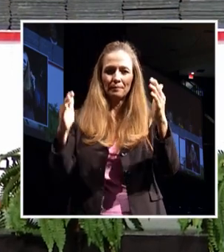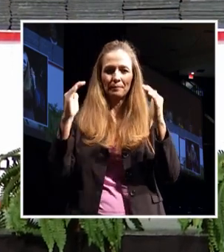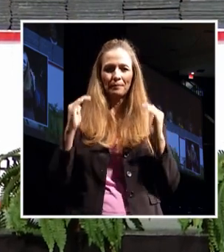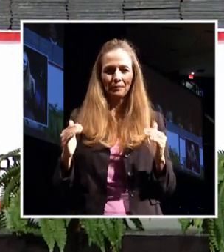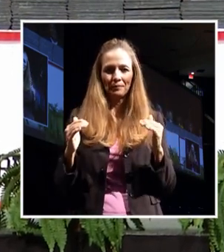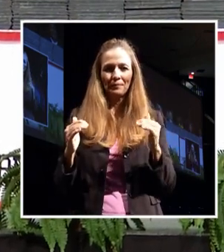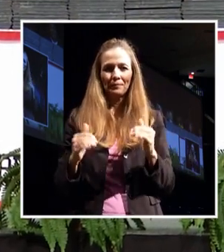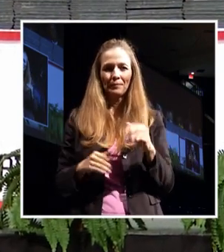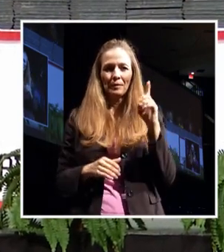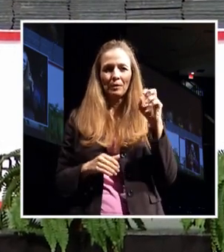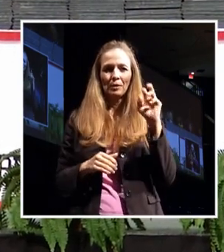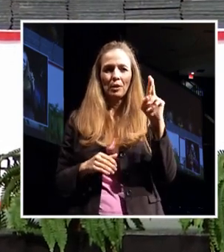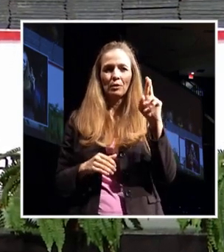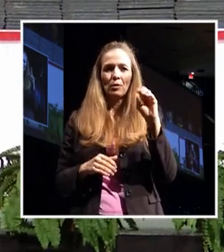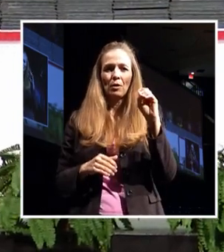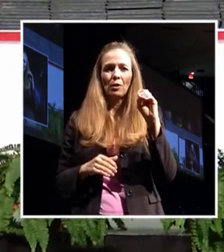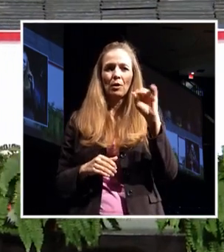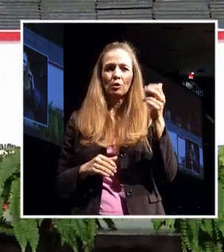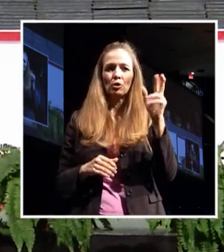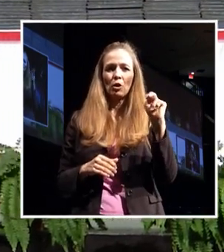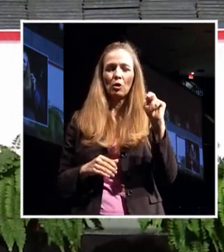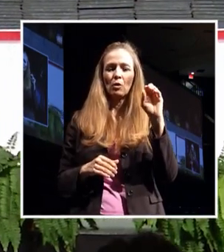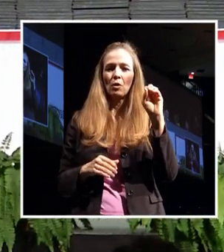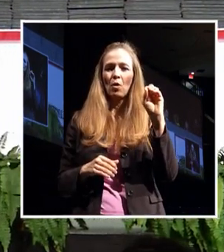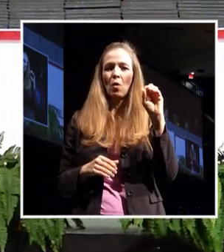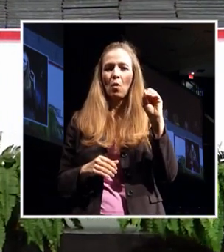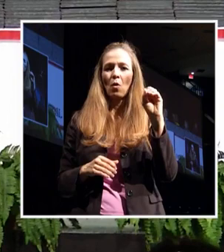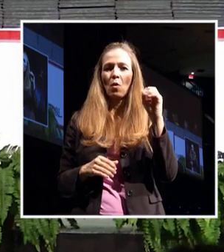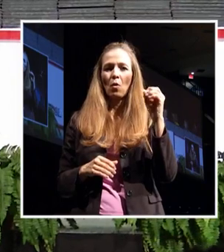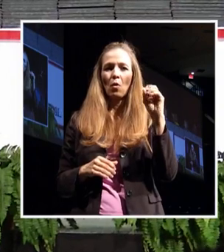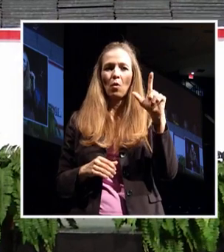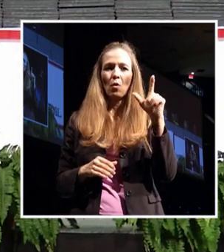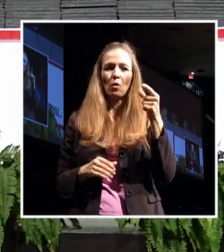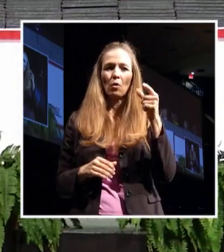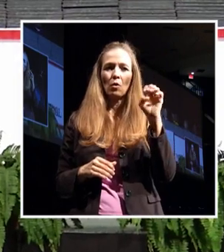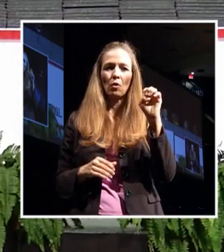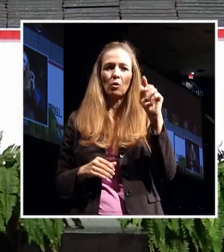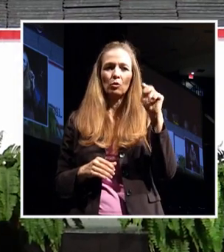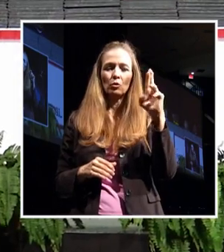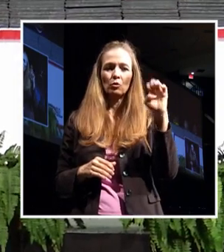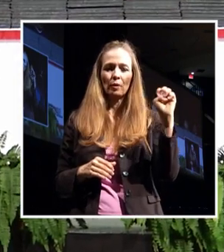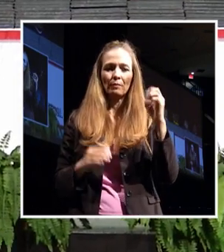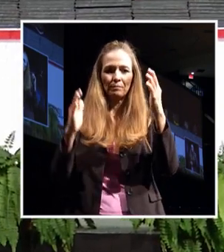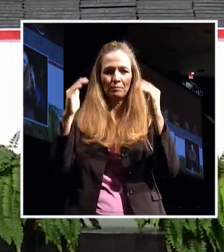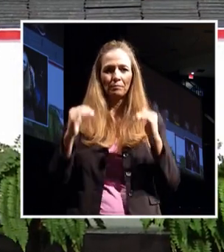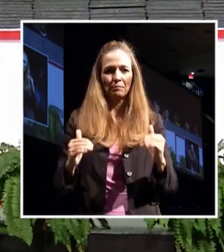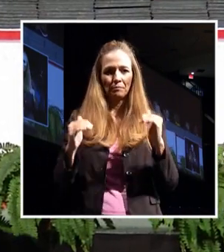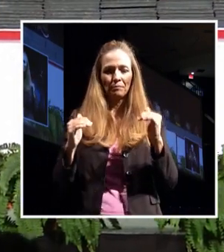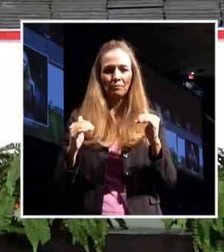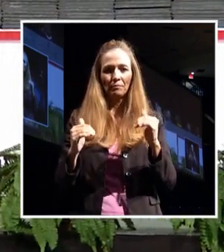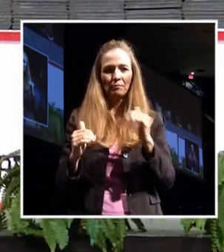School Board Trustee, Dr. John Ogletree. And School Board Trustee, President Don Ryan.